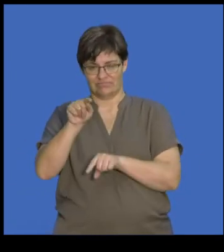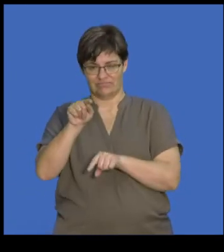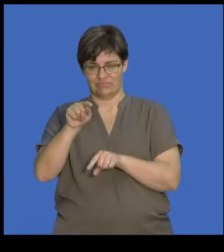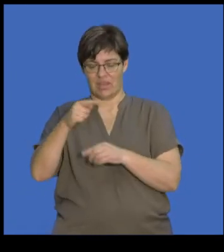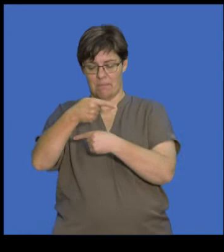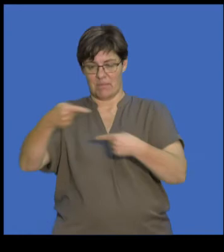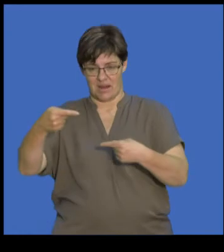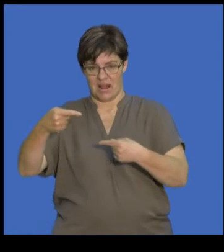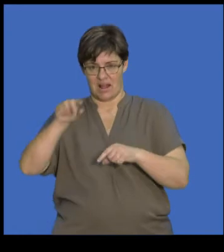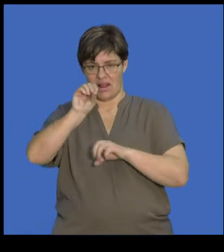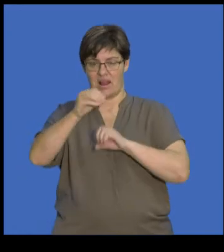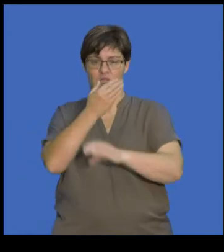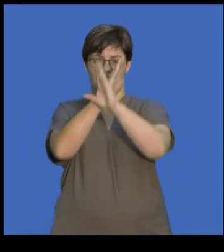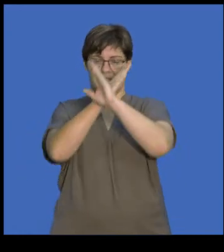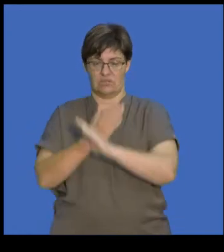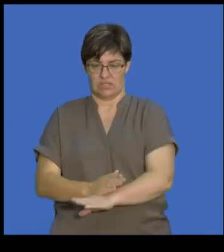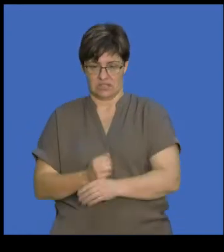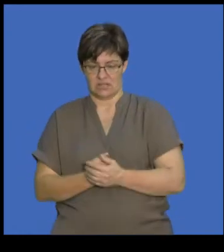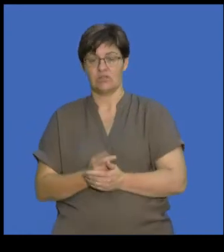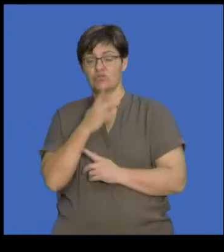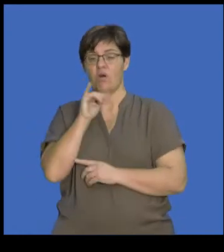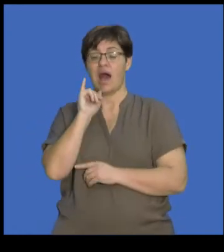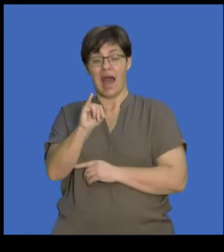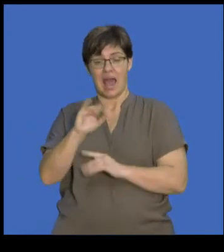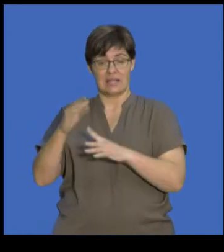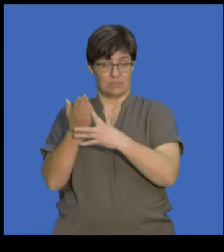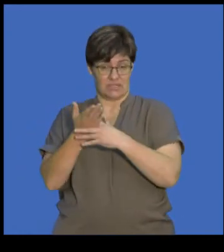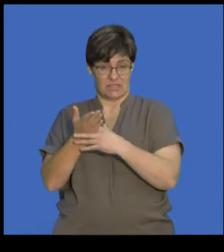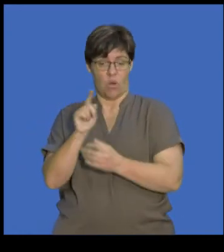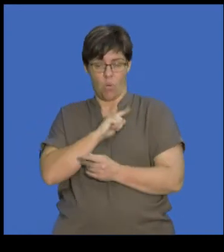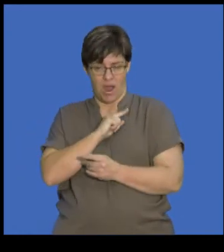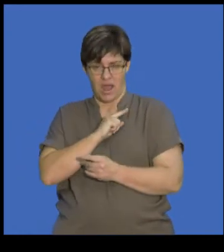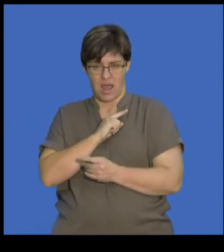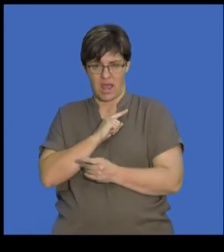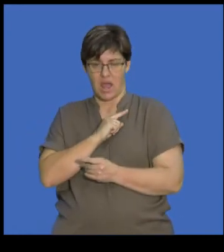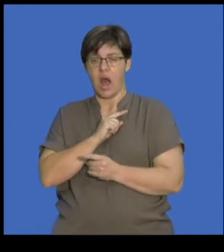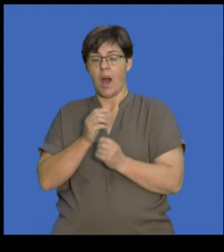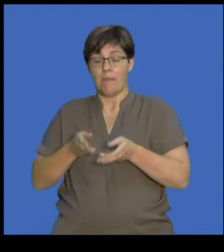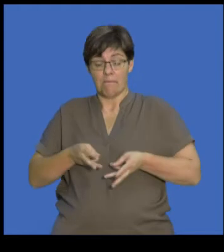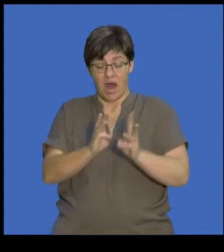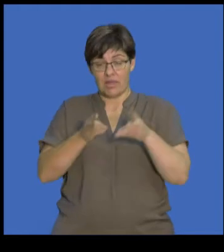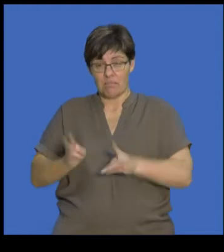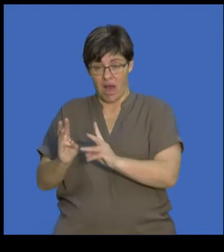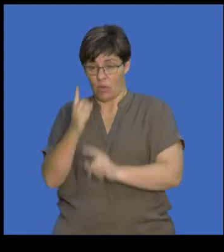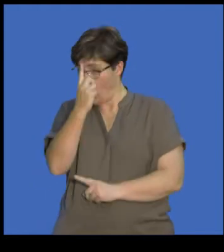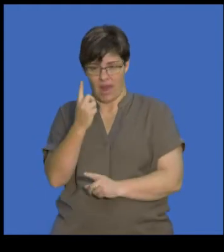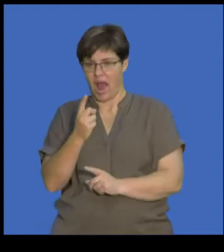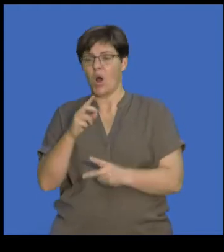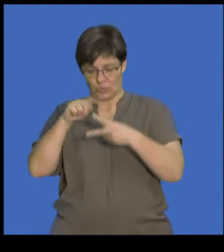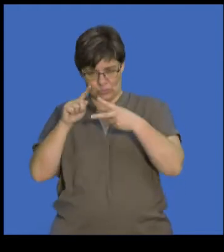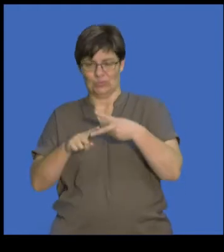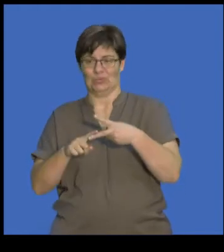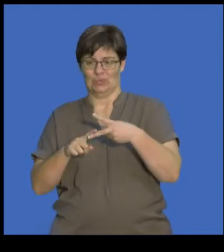when this happens, we would say, okay, current is split because there is more than one path for current to flow. But there's something that's very